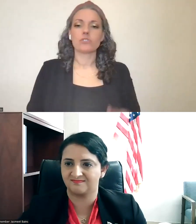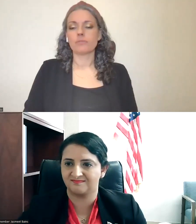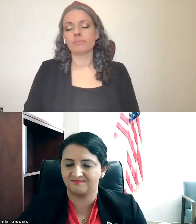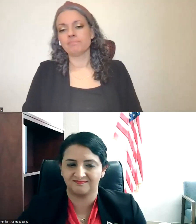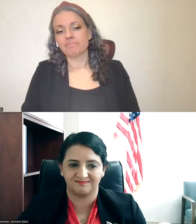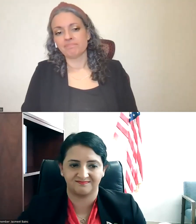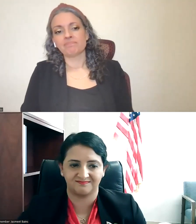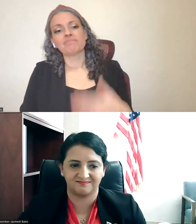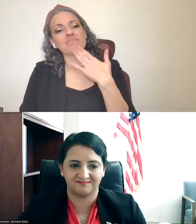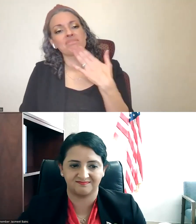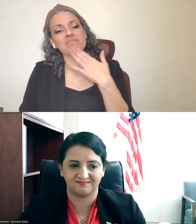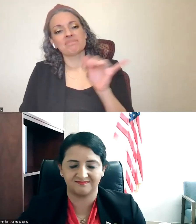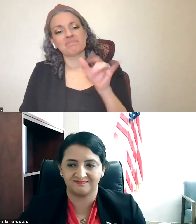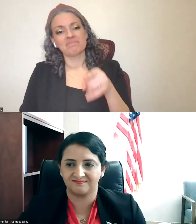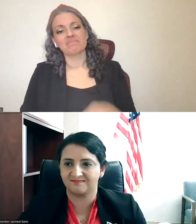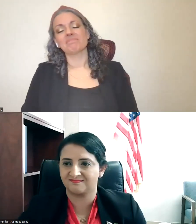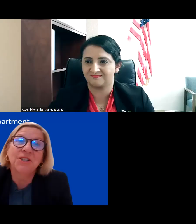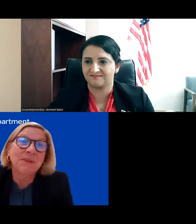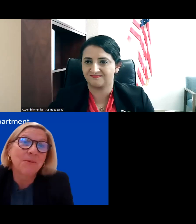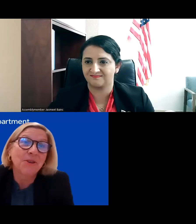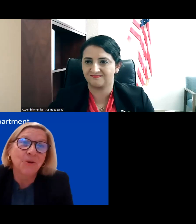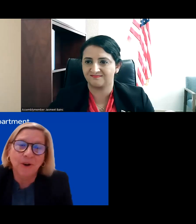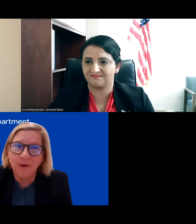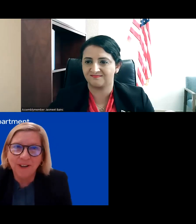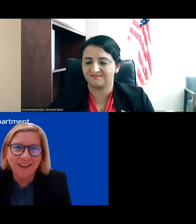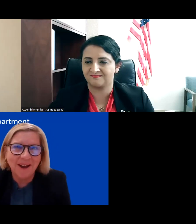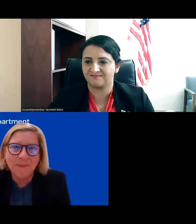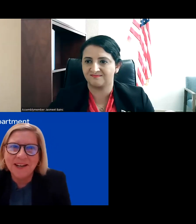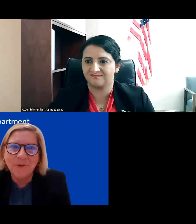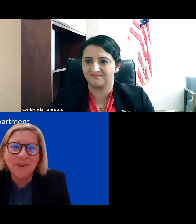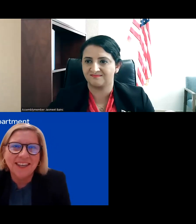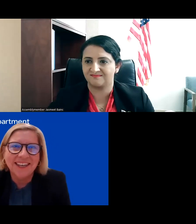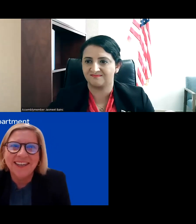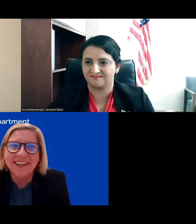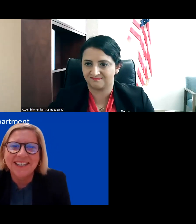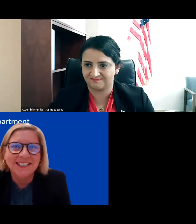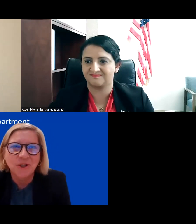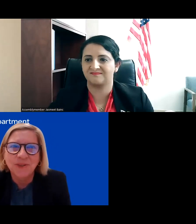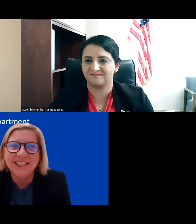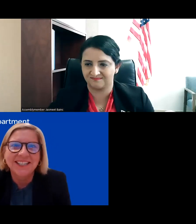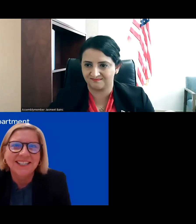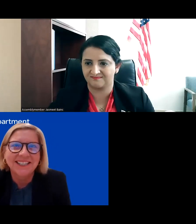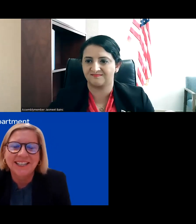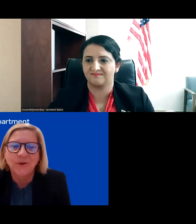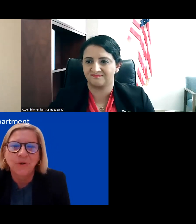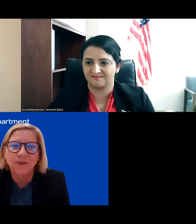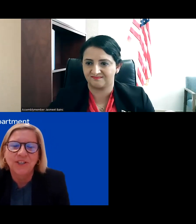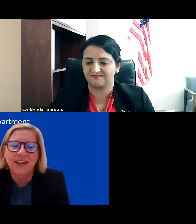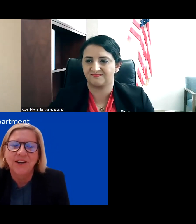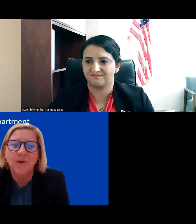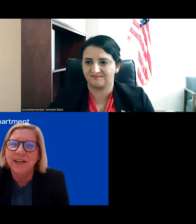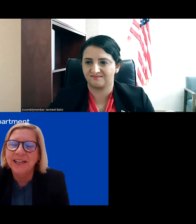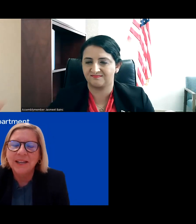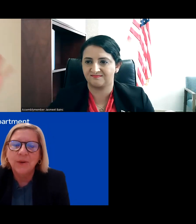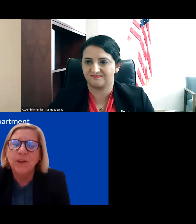Thank you so much, Assemblymember Baines, and it was an honor to meet with you. You're already meeting with key constituencies and stakeholders,